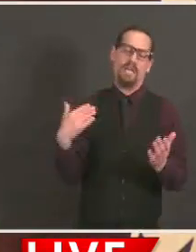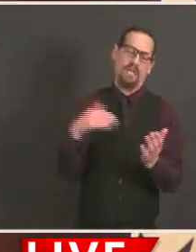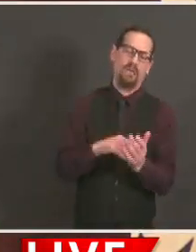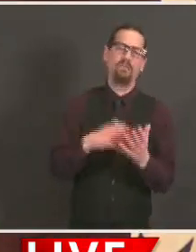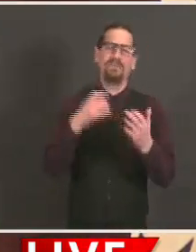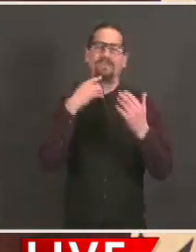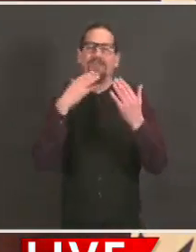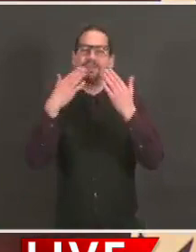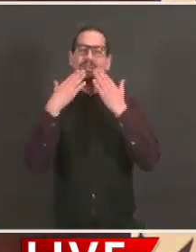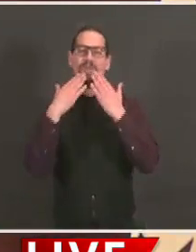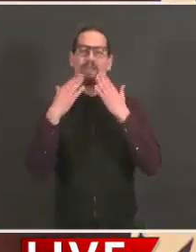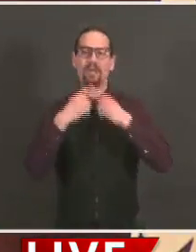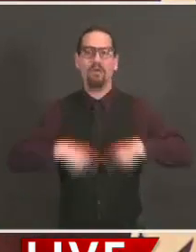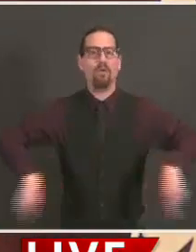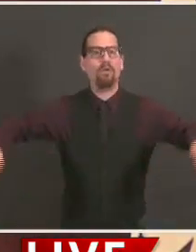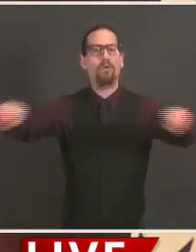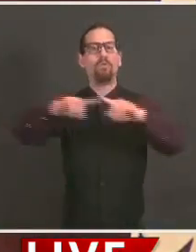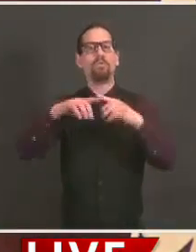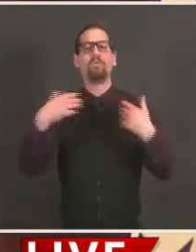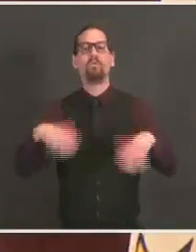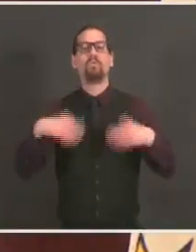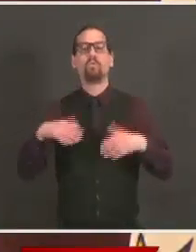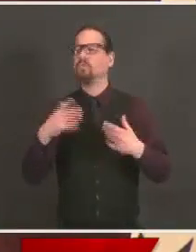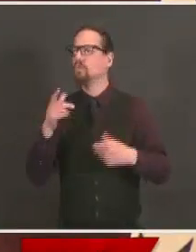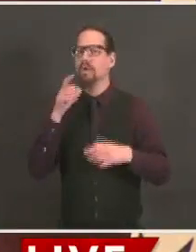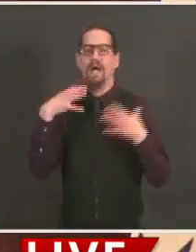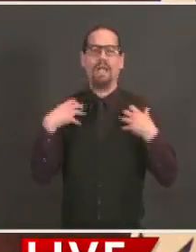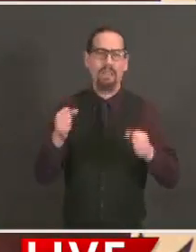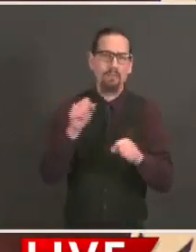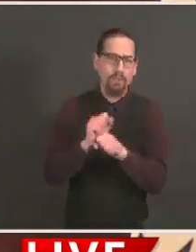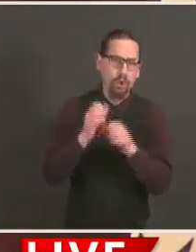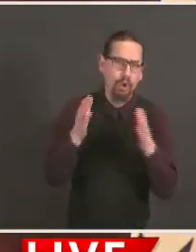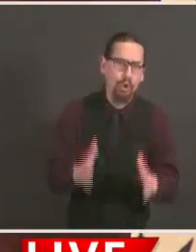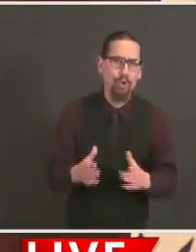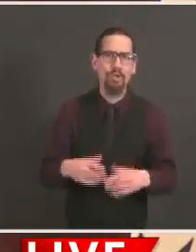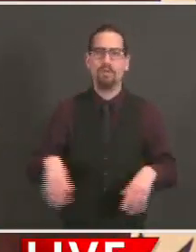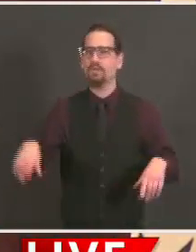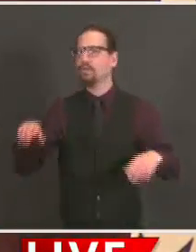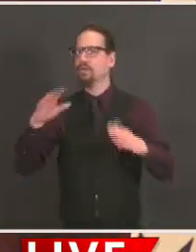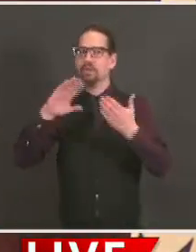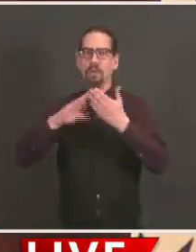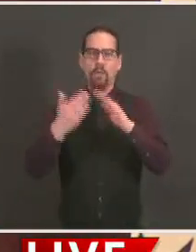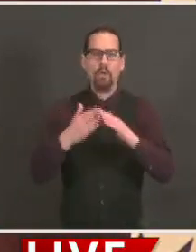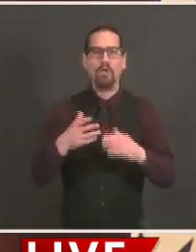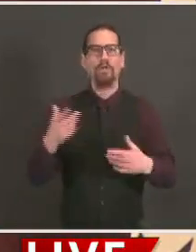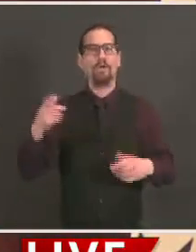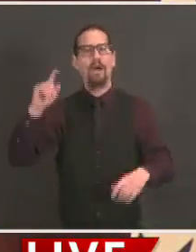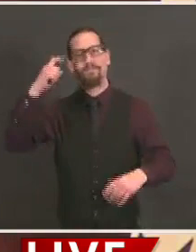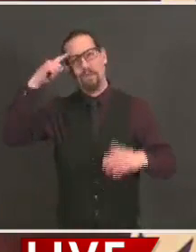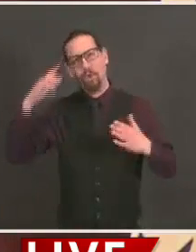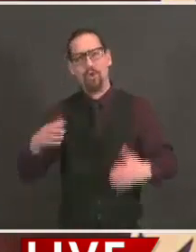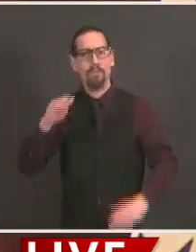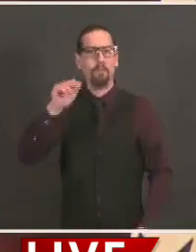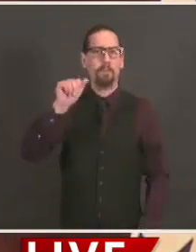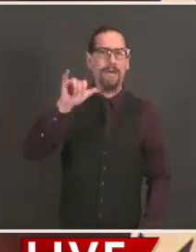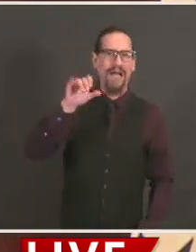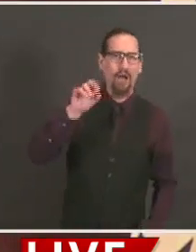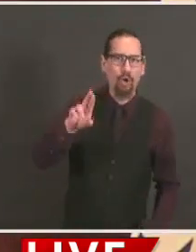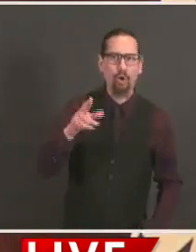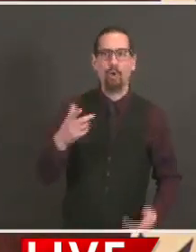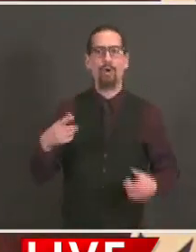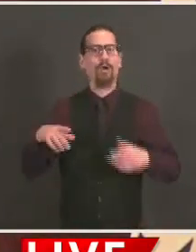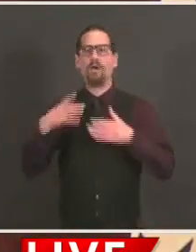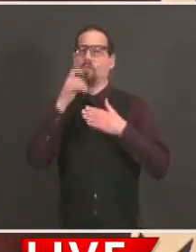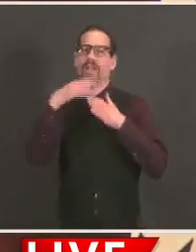providers, our mayors and town managers, other leaders in all the municipalities throughout the